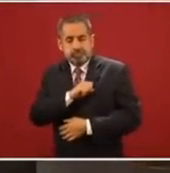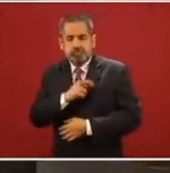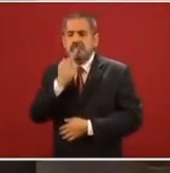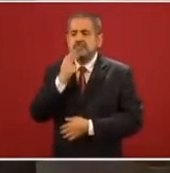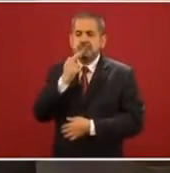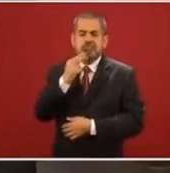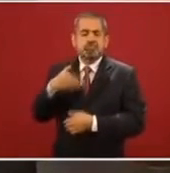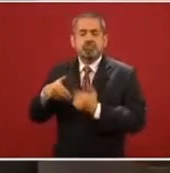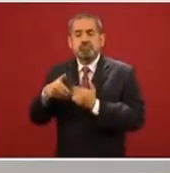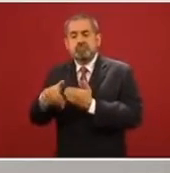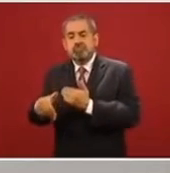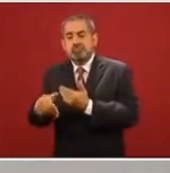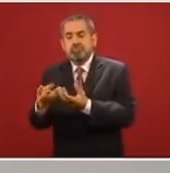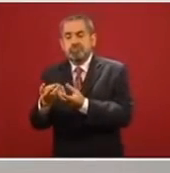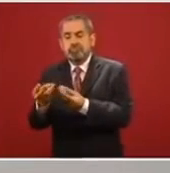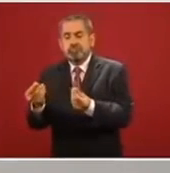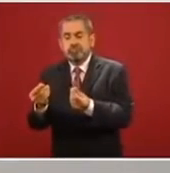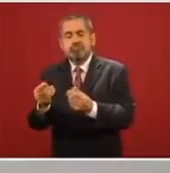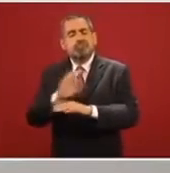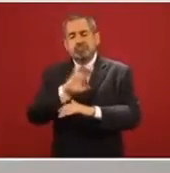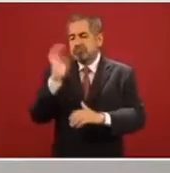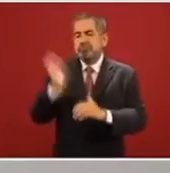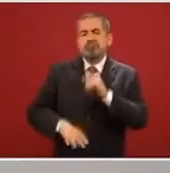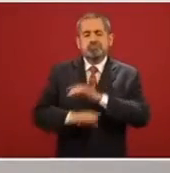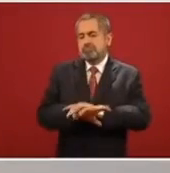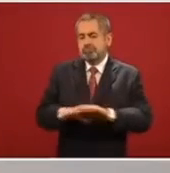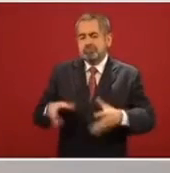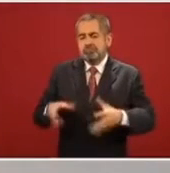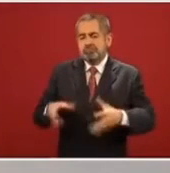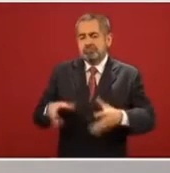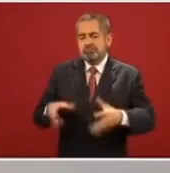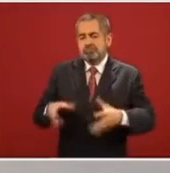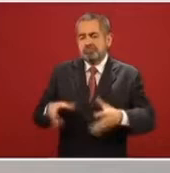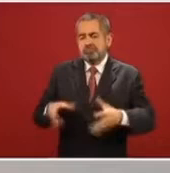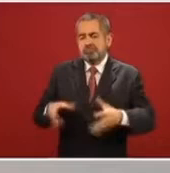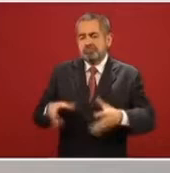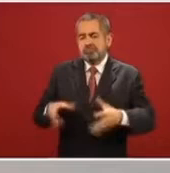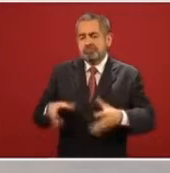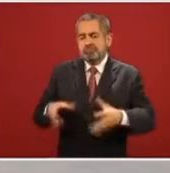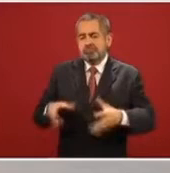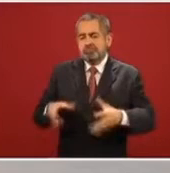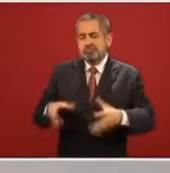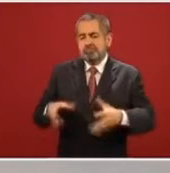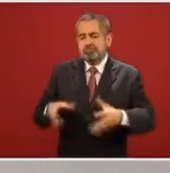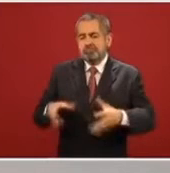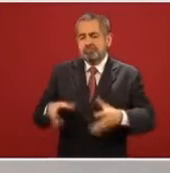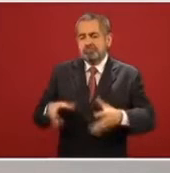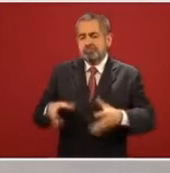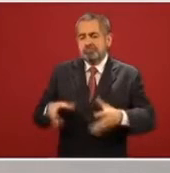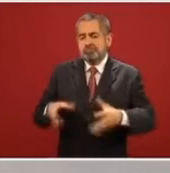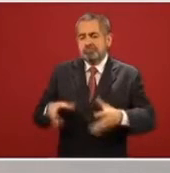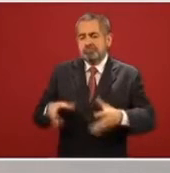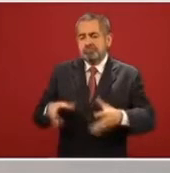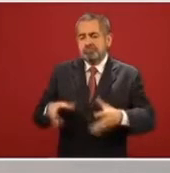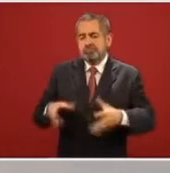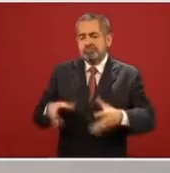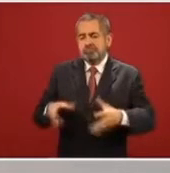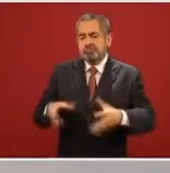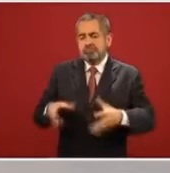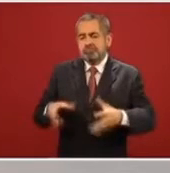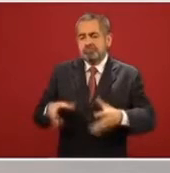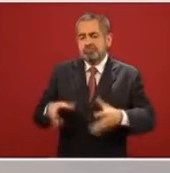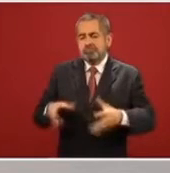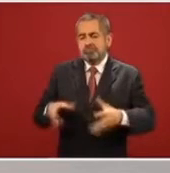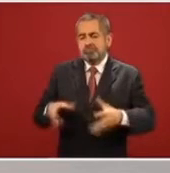cercanos estamos del punto en el que ya no habrá transmisión then we are closer to the point where there will